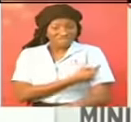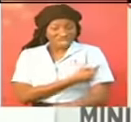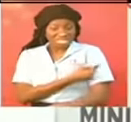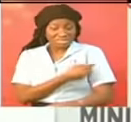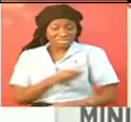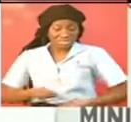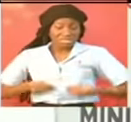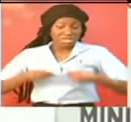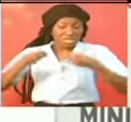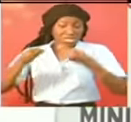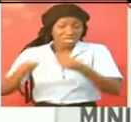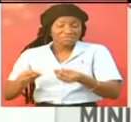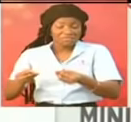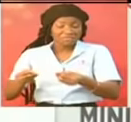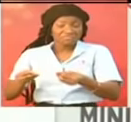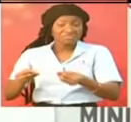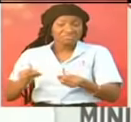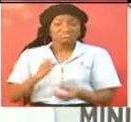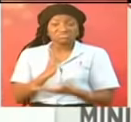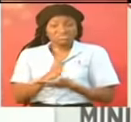approval mechanisms.